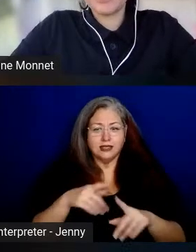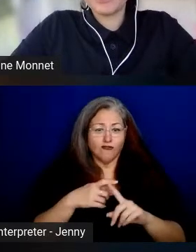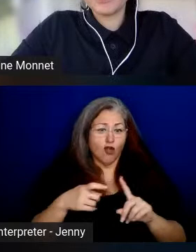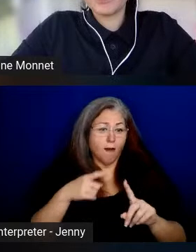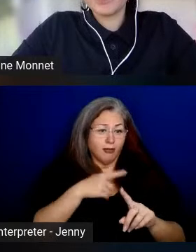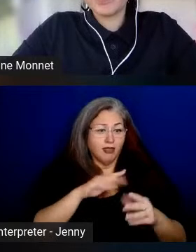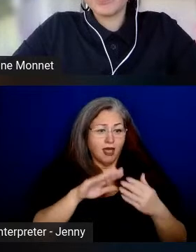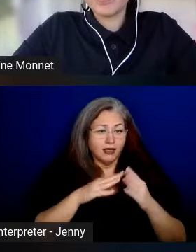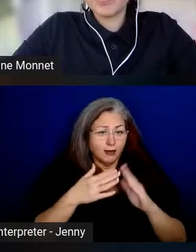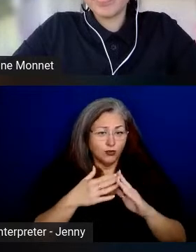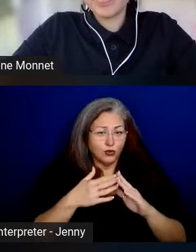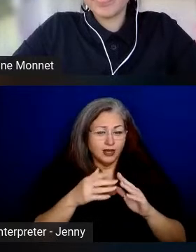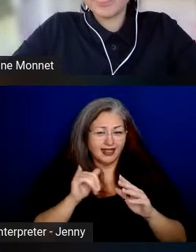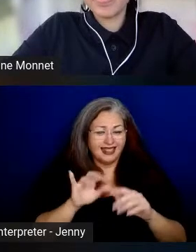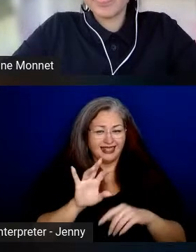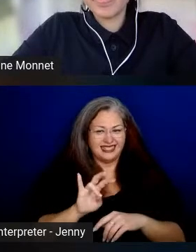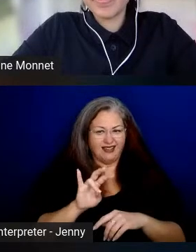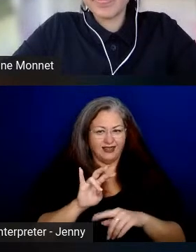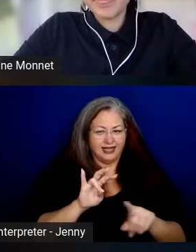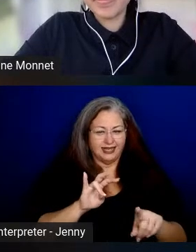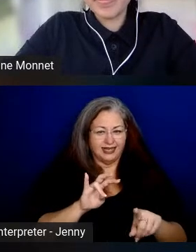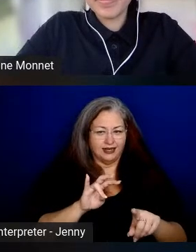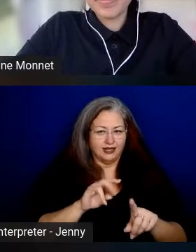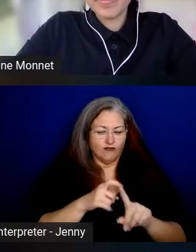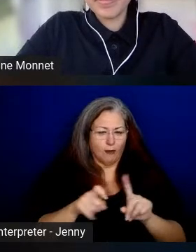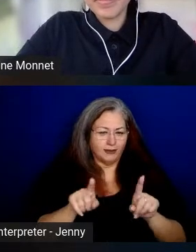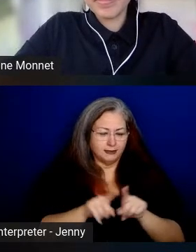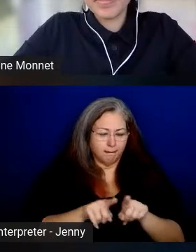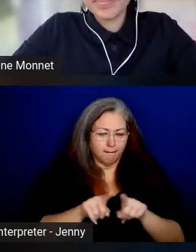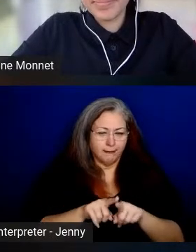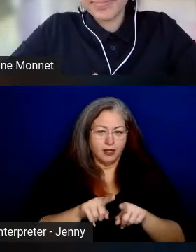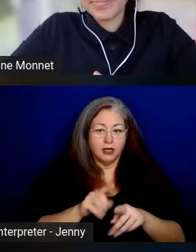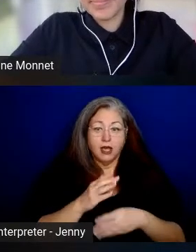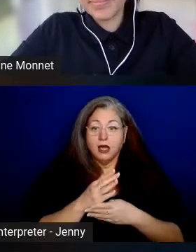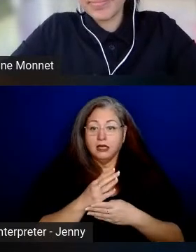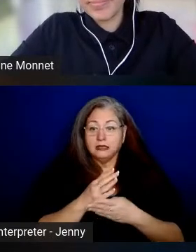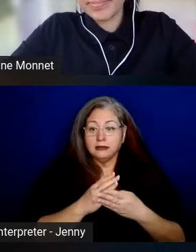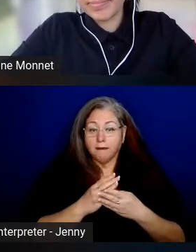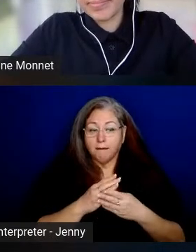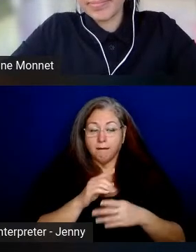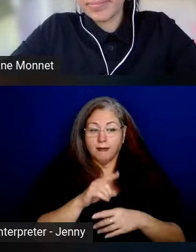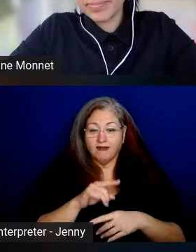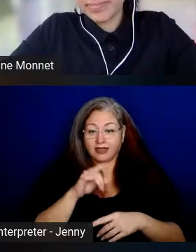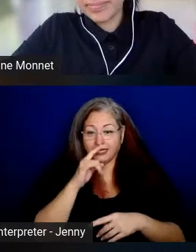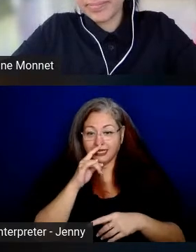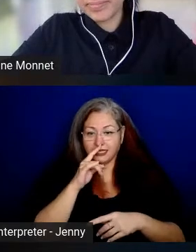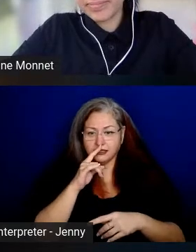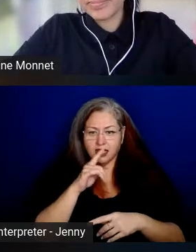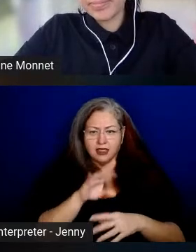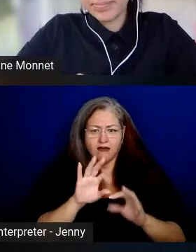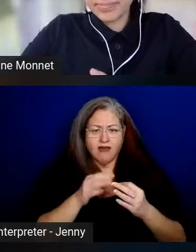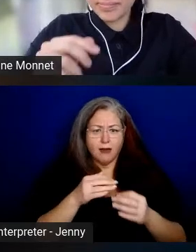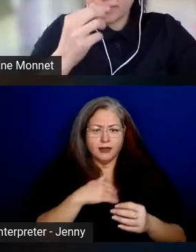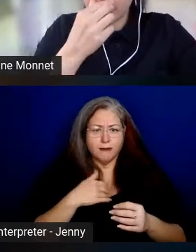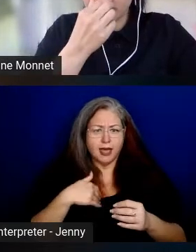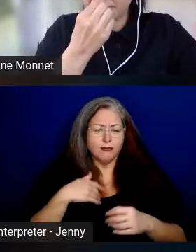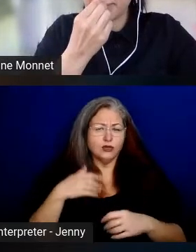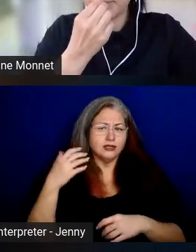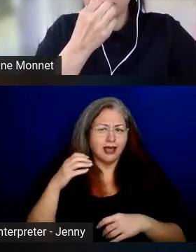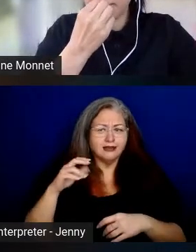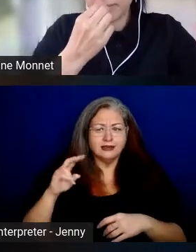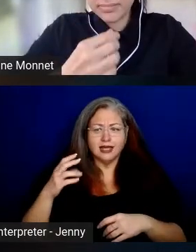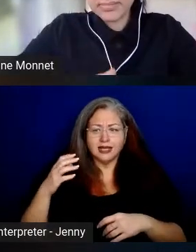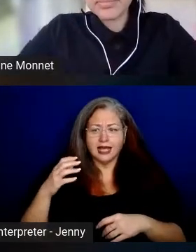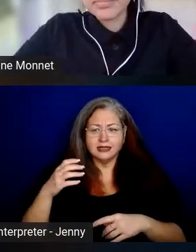communities that the seven went, are from. And some of them, of the kids had family members, cousins and second cousins